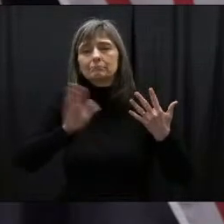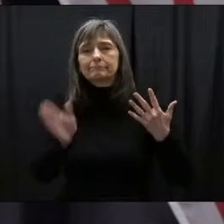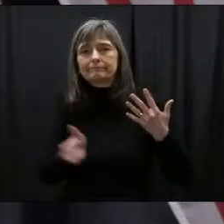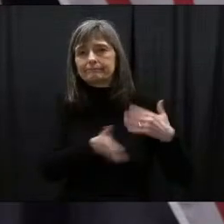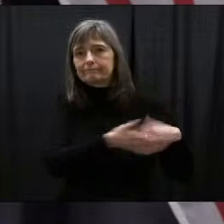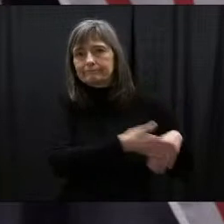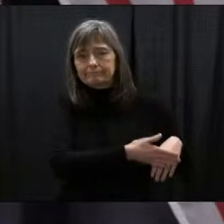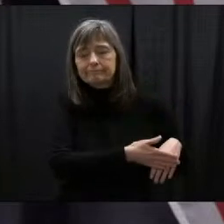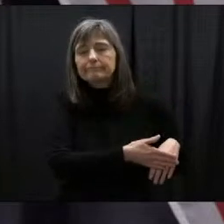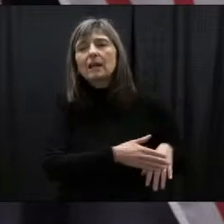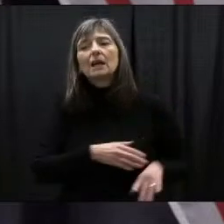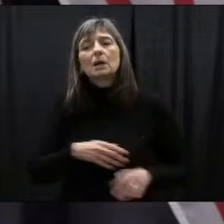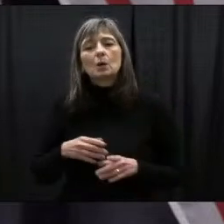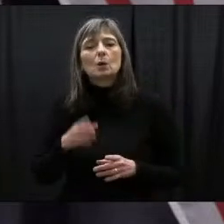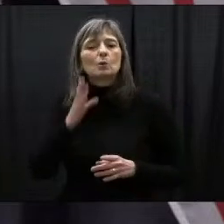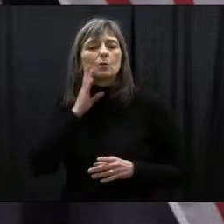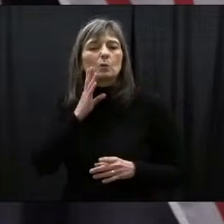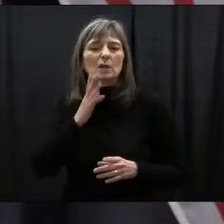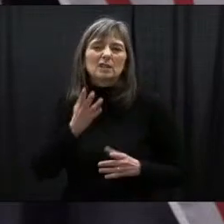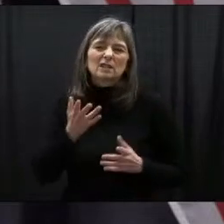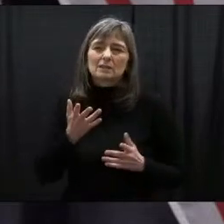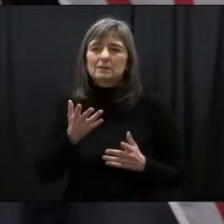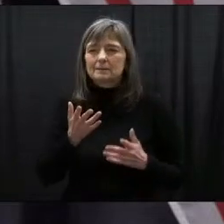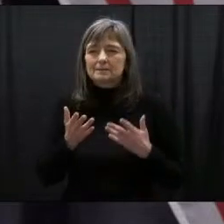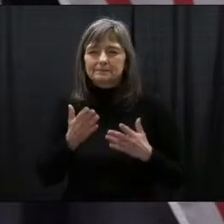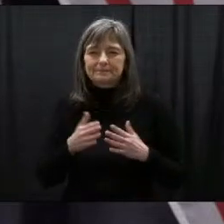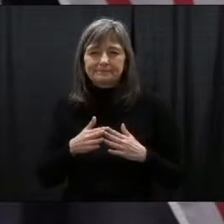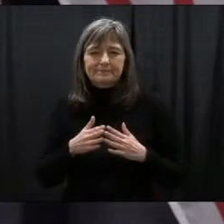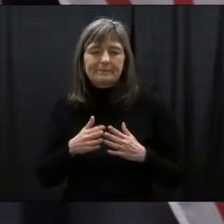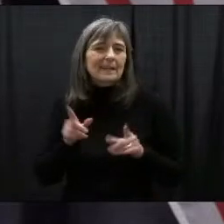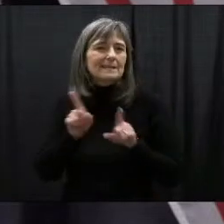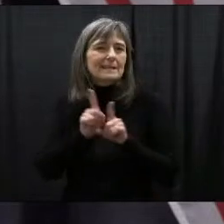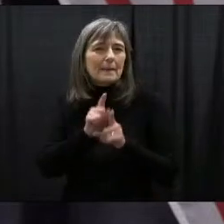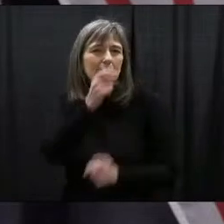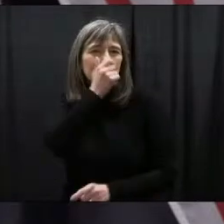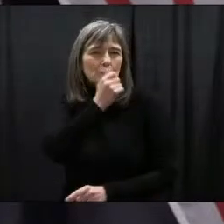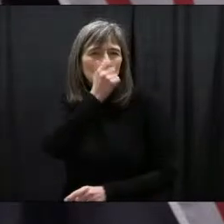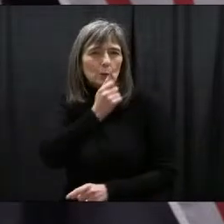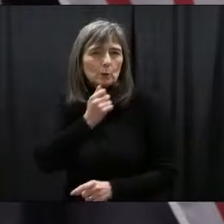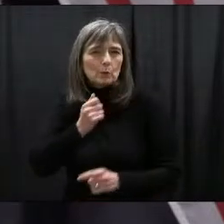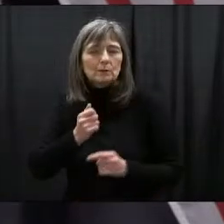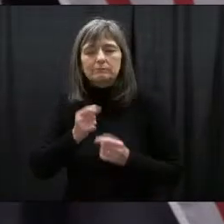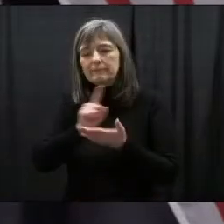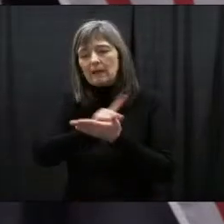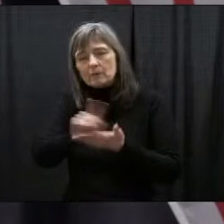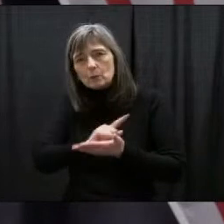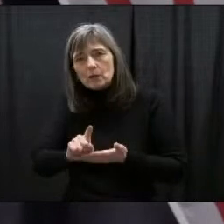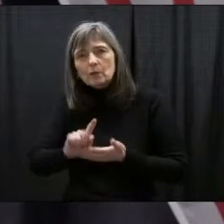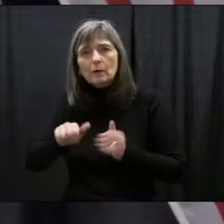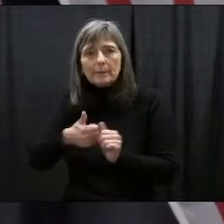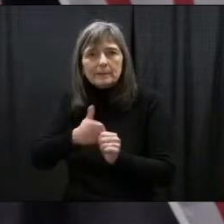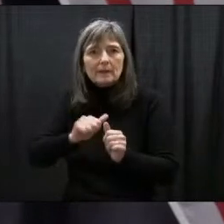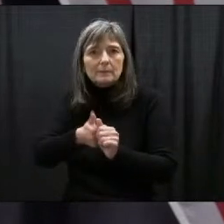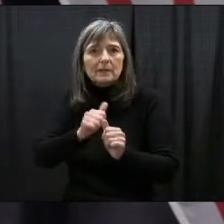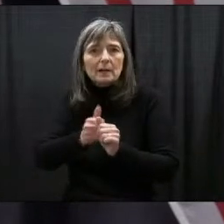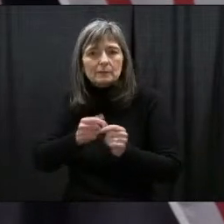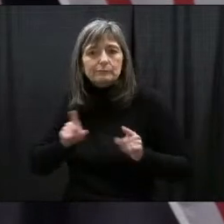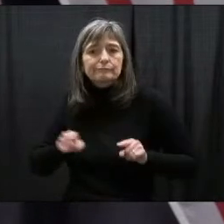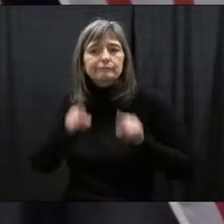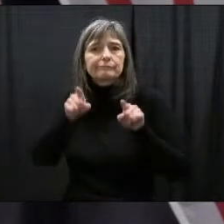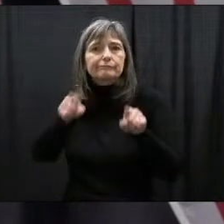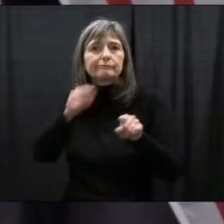more in to report in a way that we do with influenza, where we update on a weekly basis throughout the